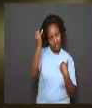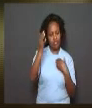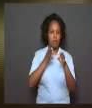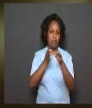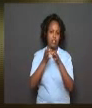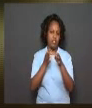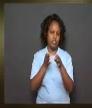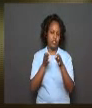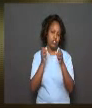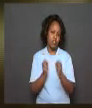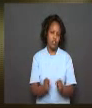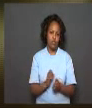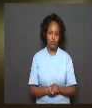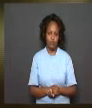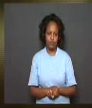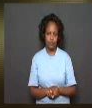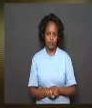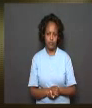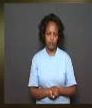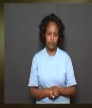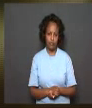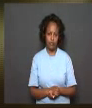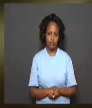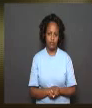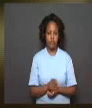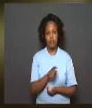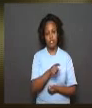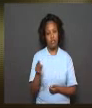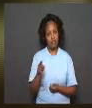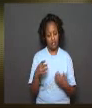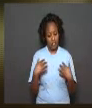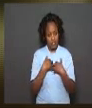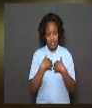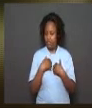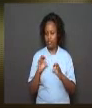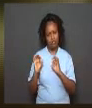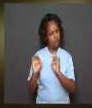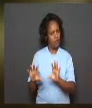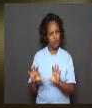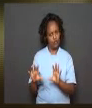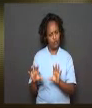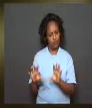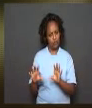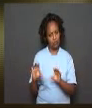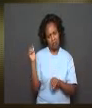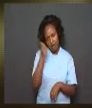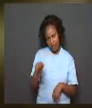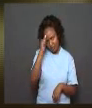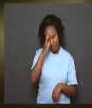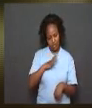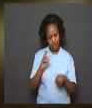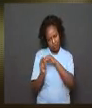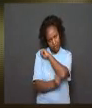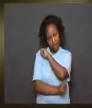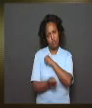these subjects. You do not have to fear that you will be attacked or